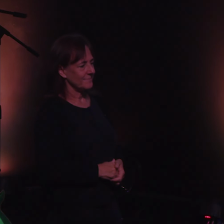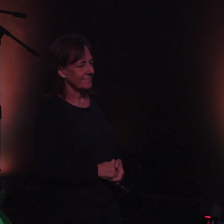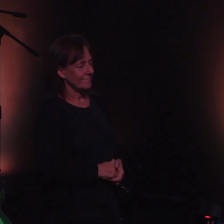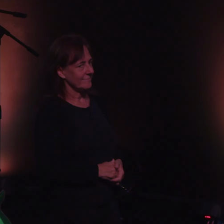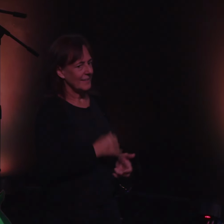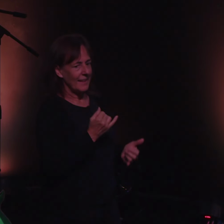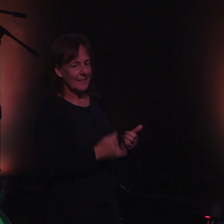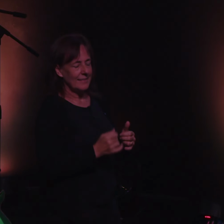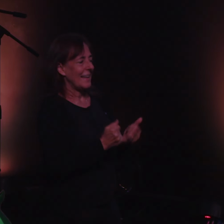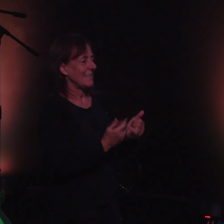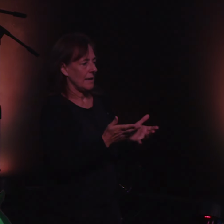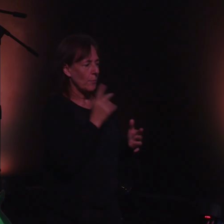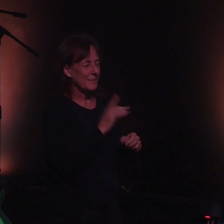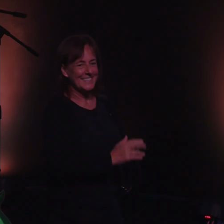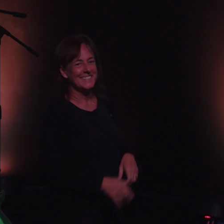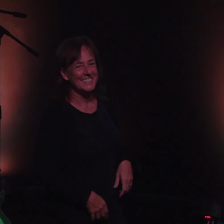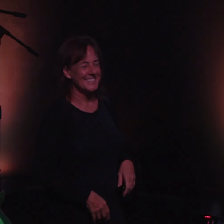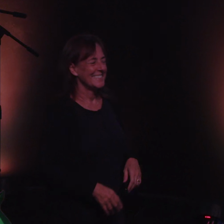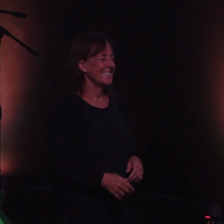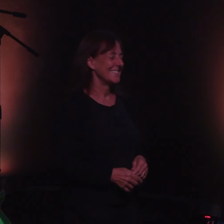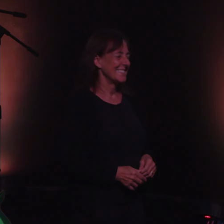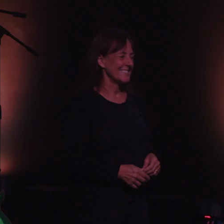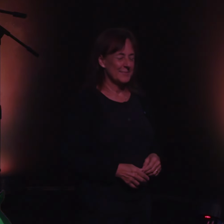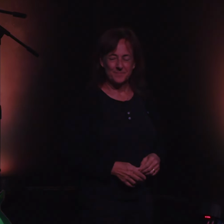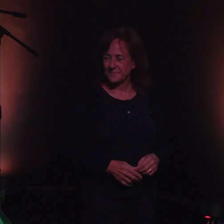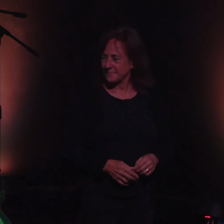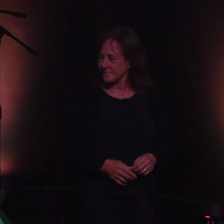Hey, last thing, and I promise I'll wrap up here.